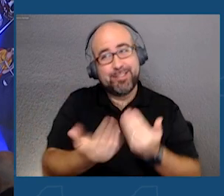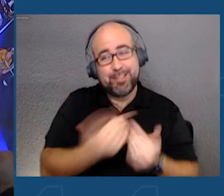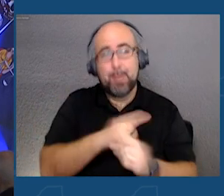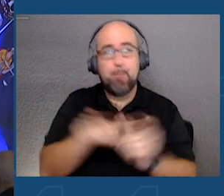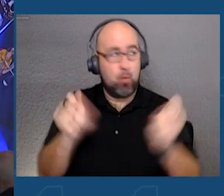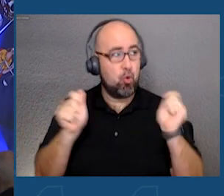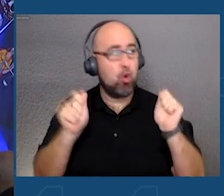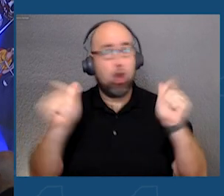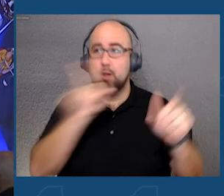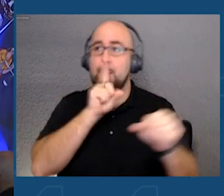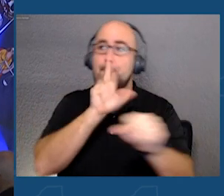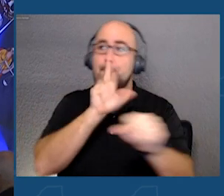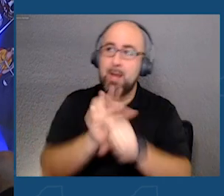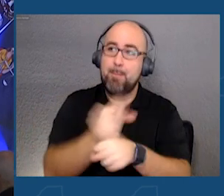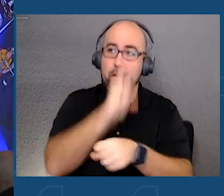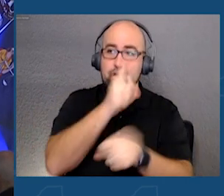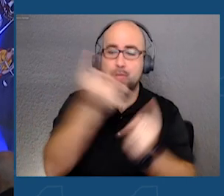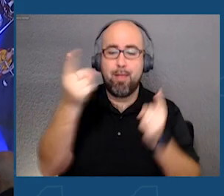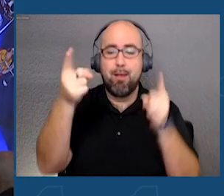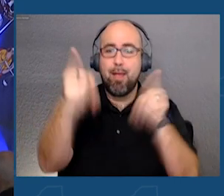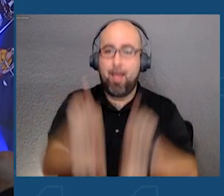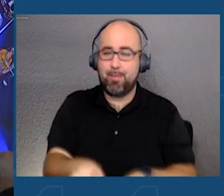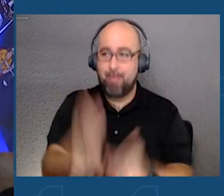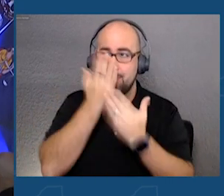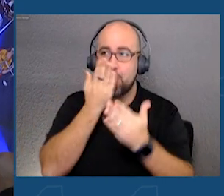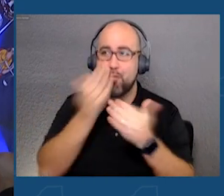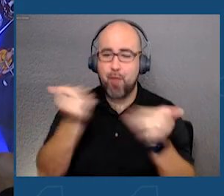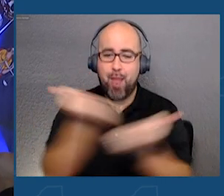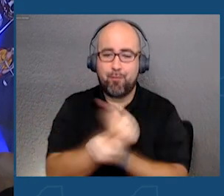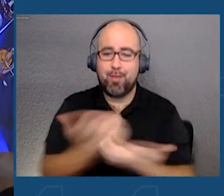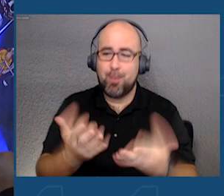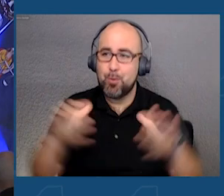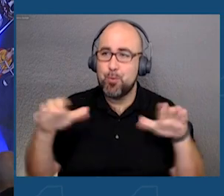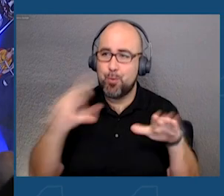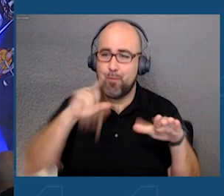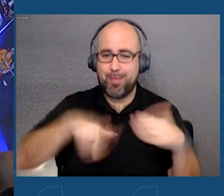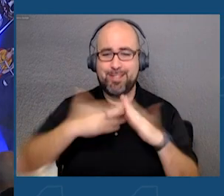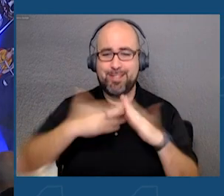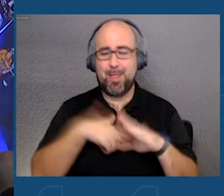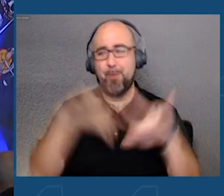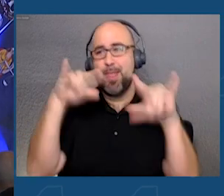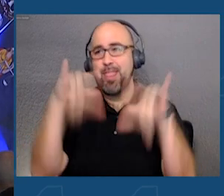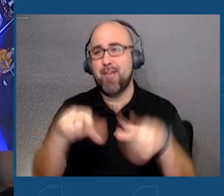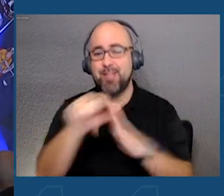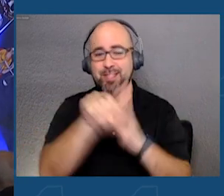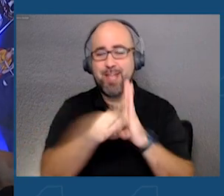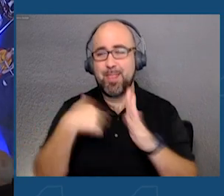happens. And thank you for all that you do for the city that we love and the state that we love. Thank you.